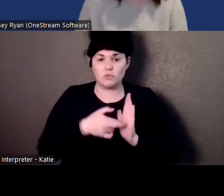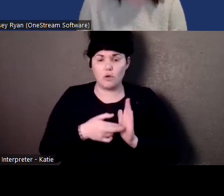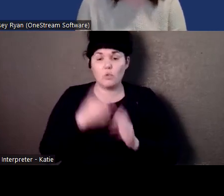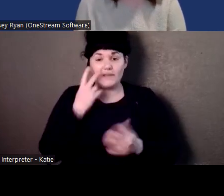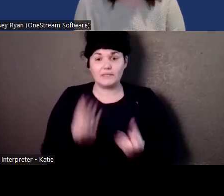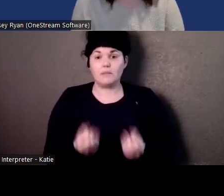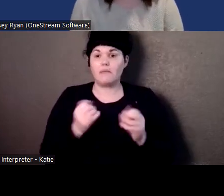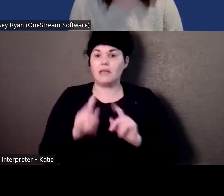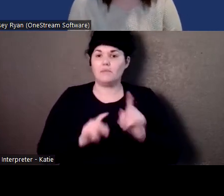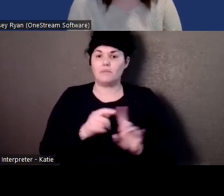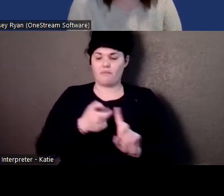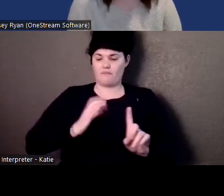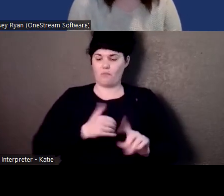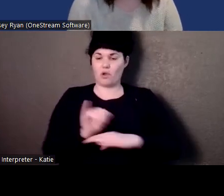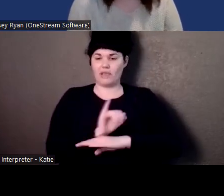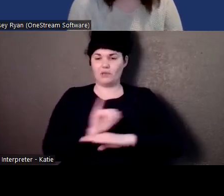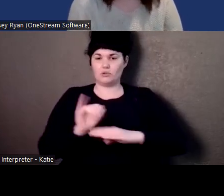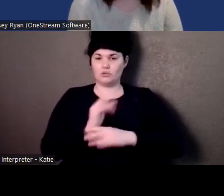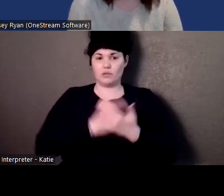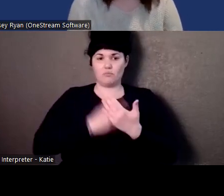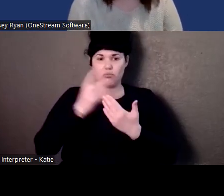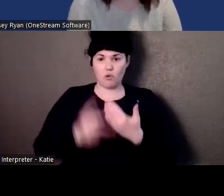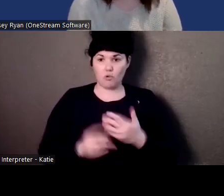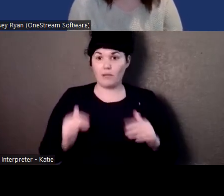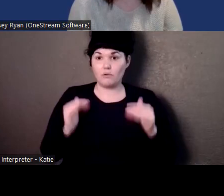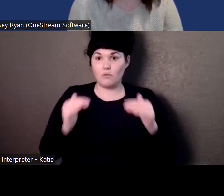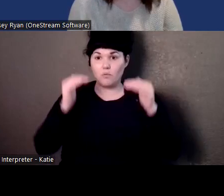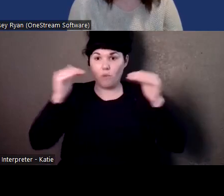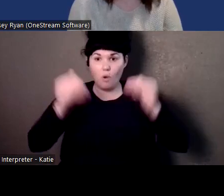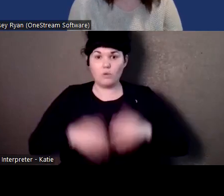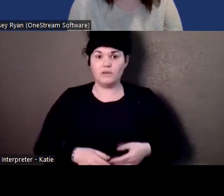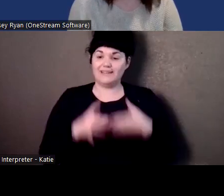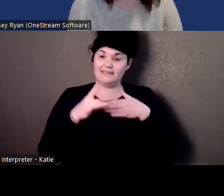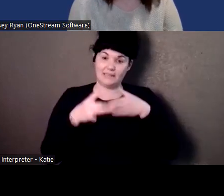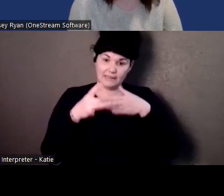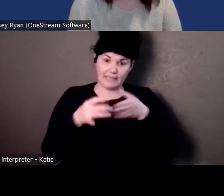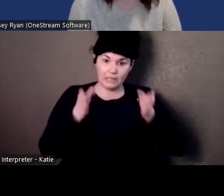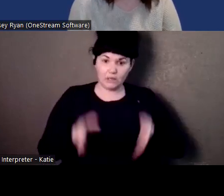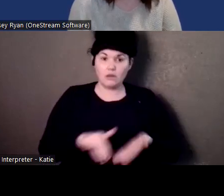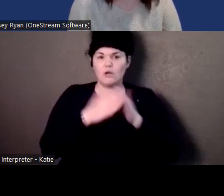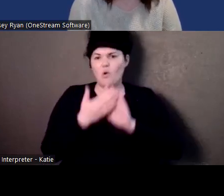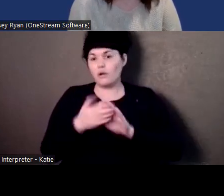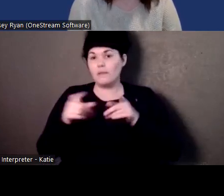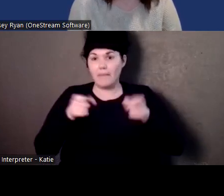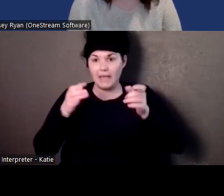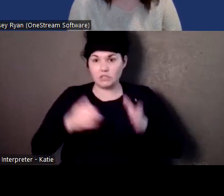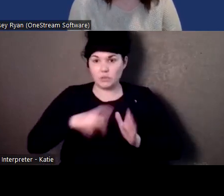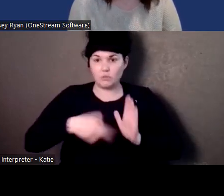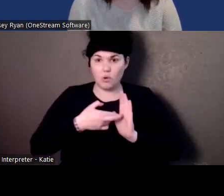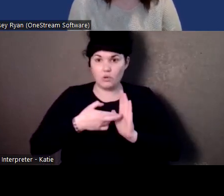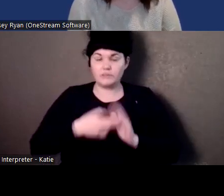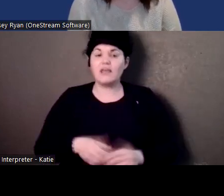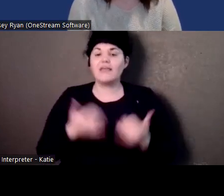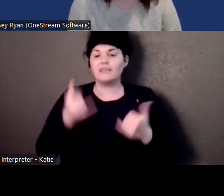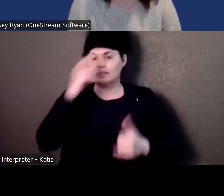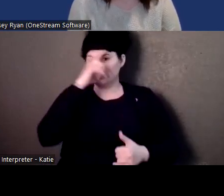program onto lead and manager roles. And two of those folks are actually going to be speaking to our interns this summer